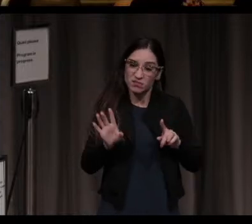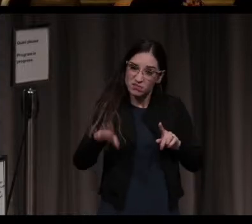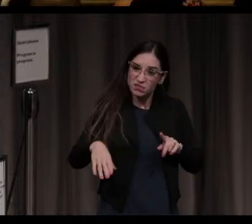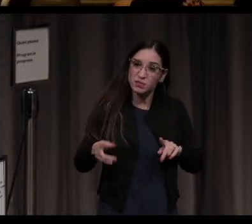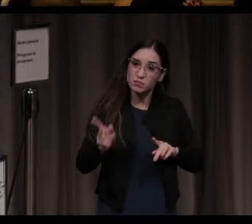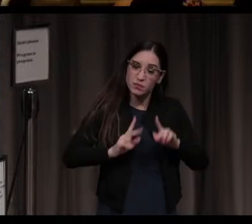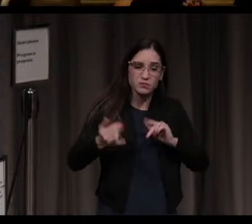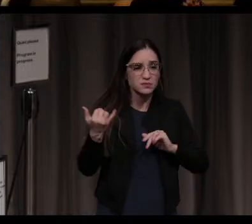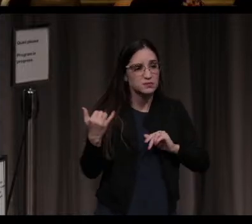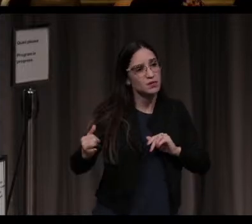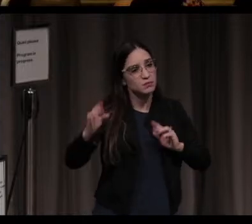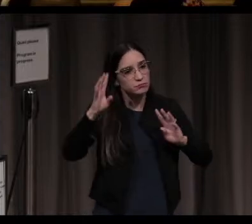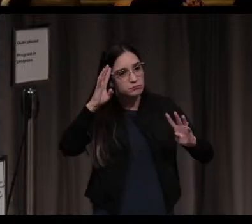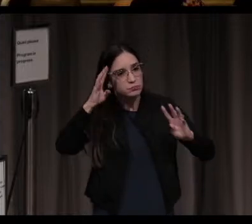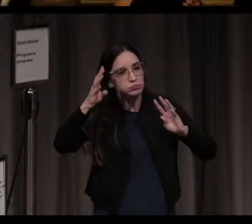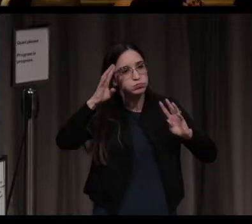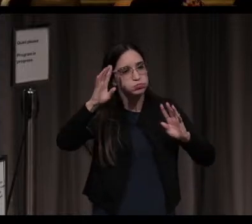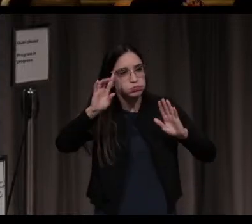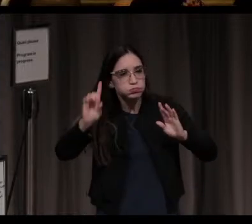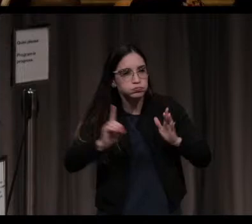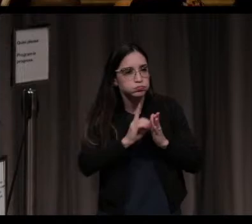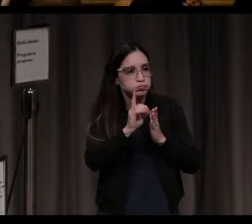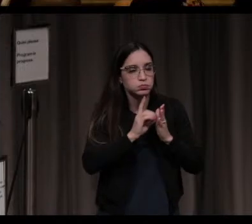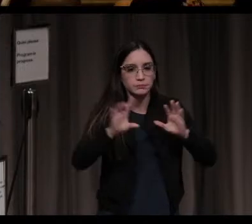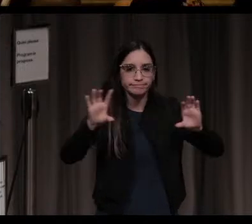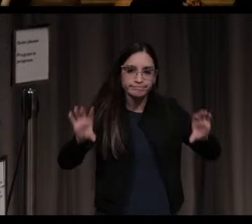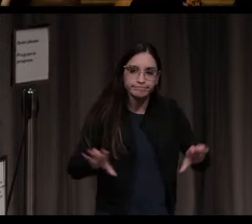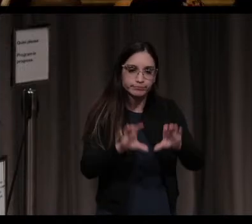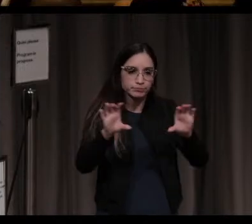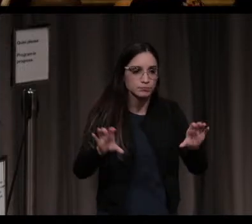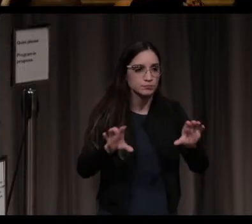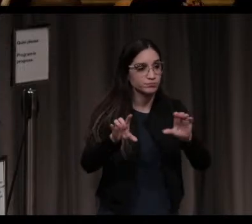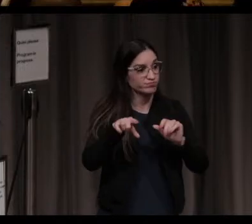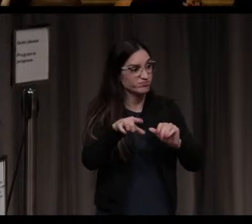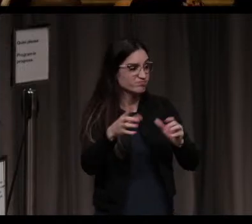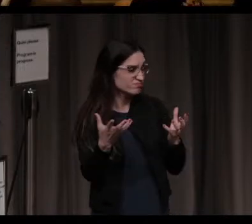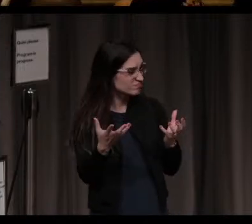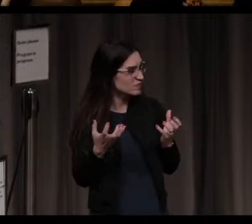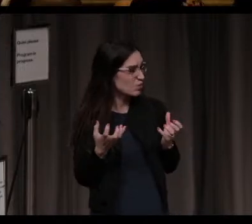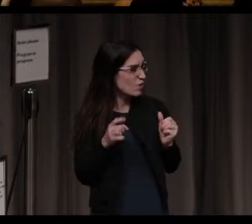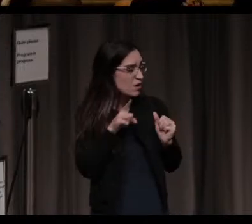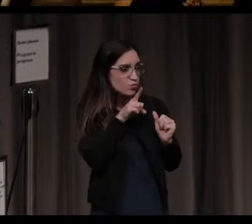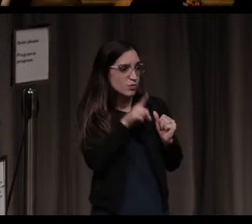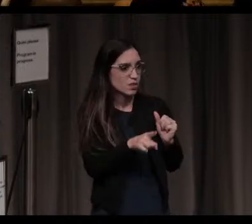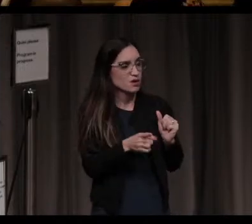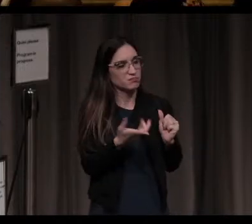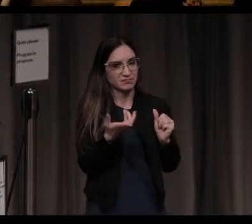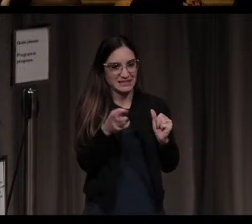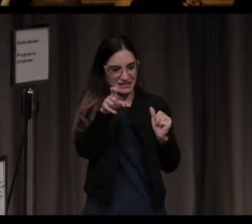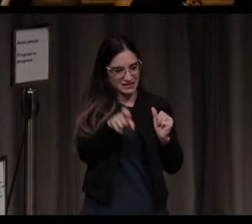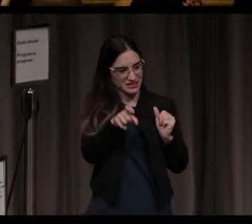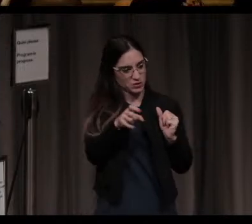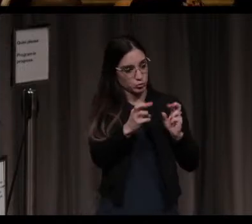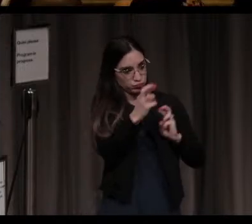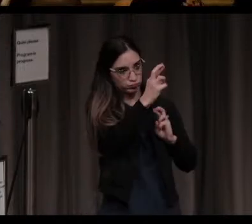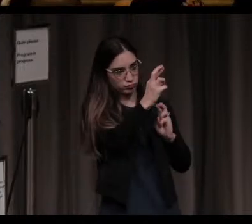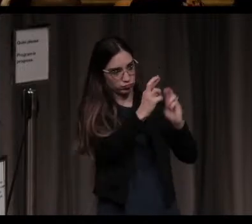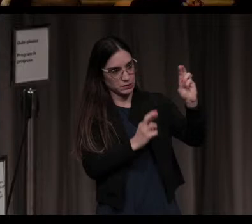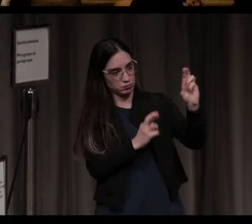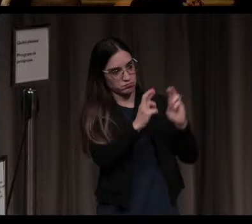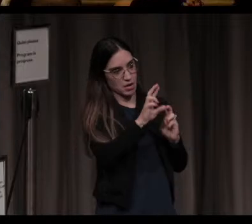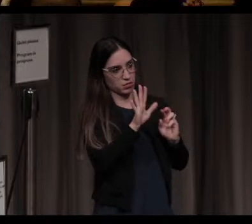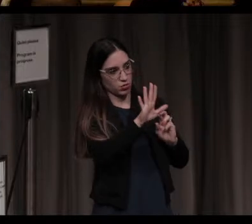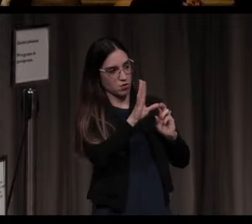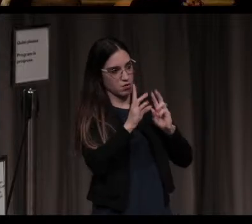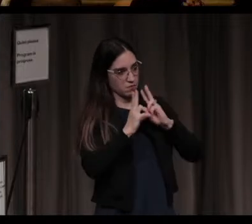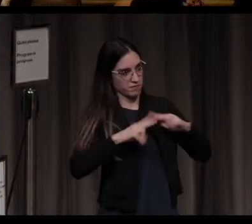still innovating, you know, those traditions. And something that's really important is, as Houston says, we really respect and keep hold of those values.